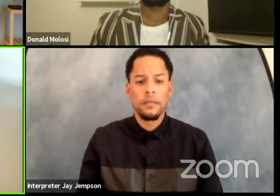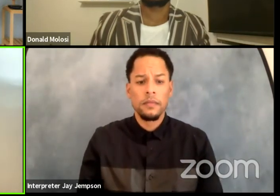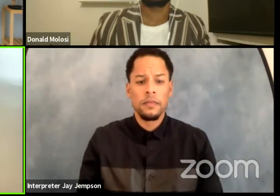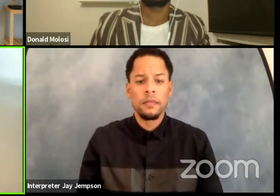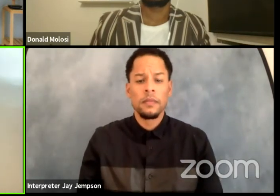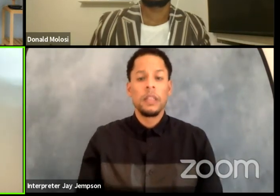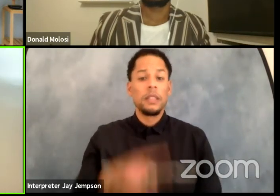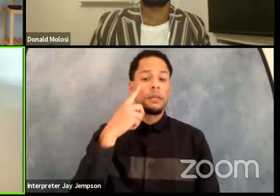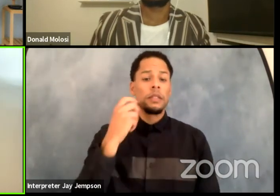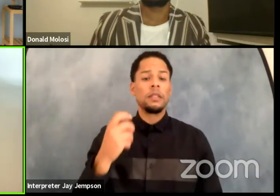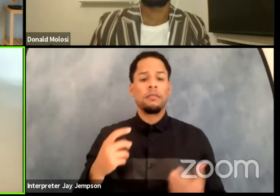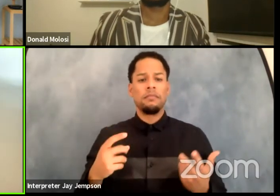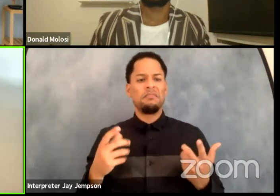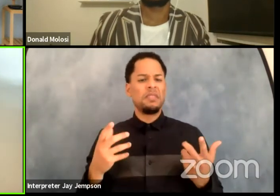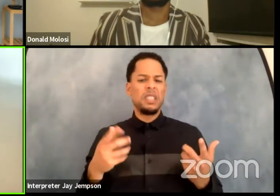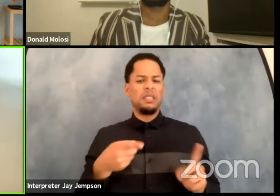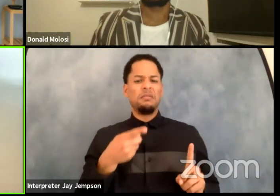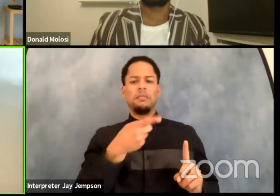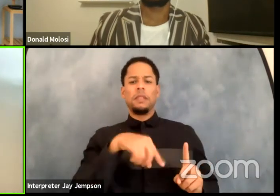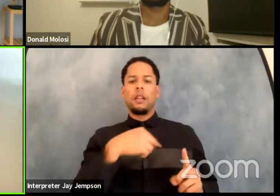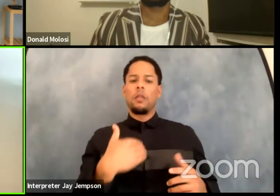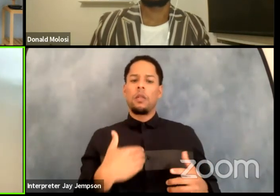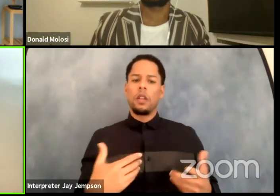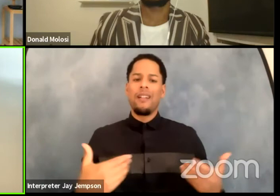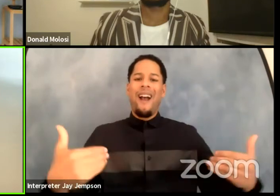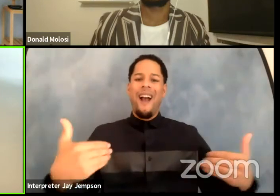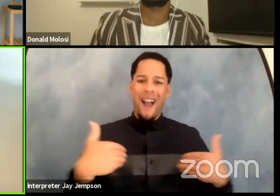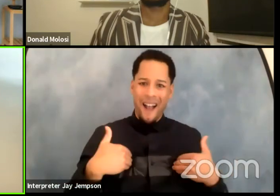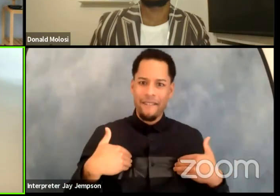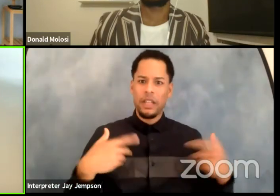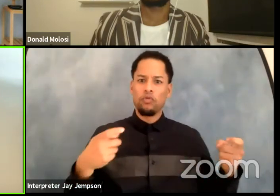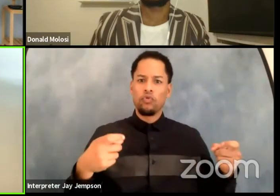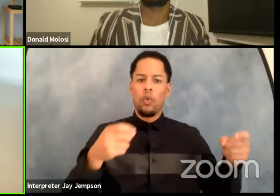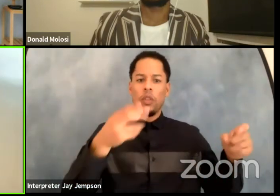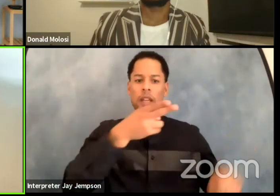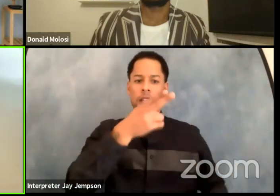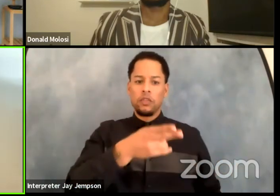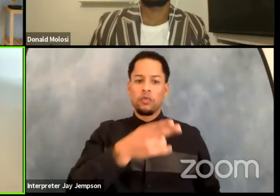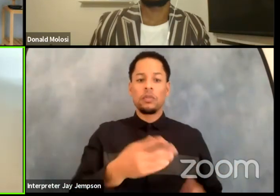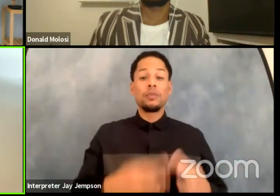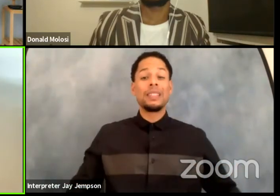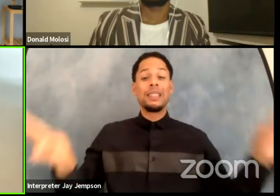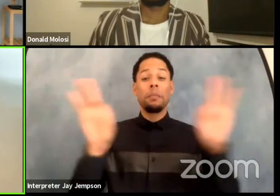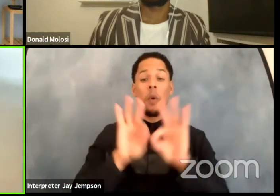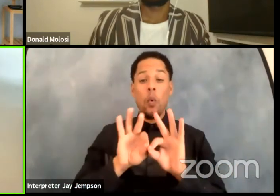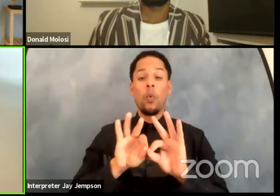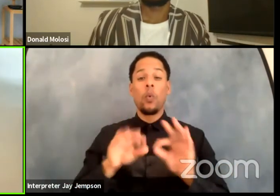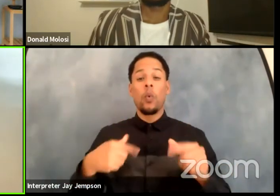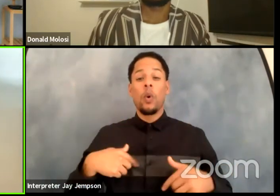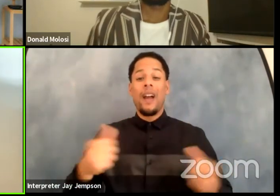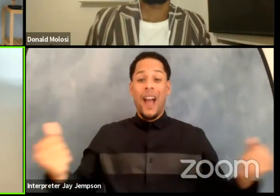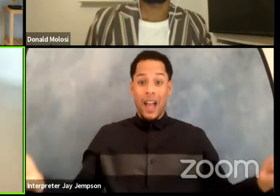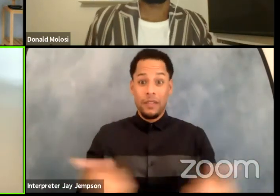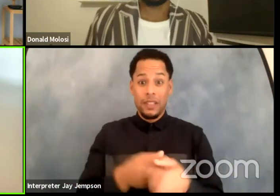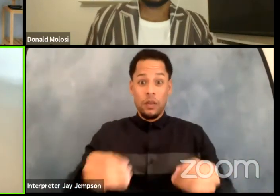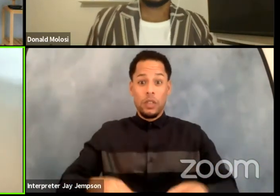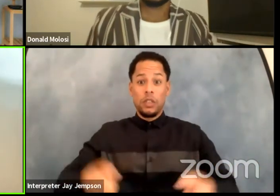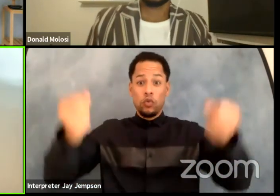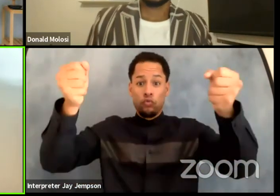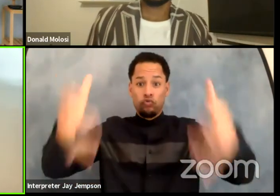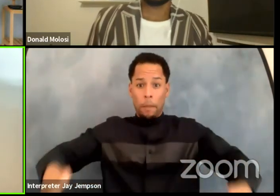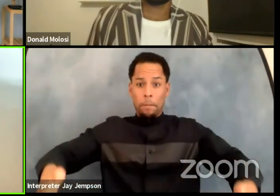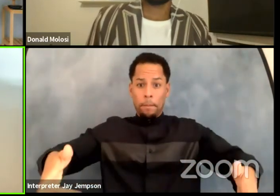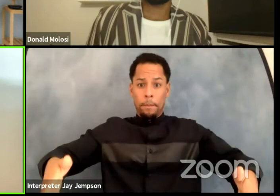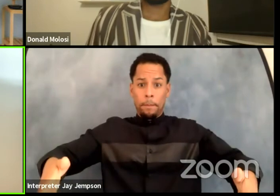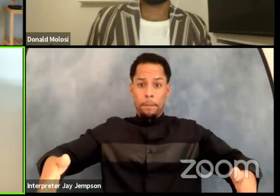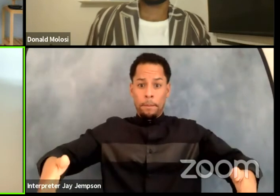history. So for me, the reason why I say we need to drop and rediscover is because we've left out so much